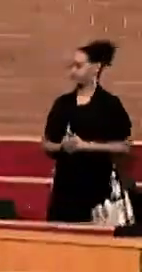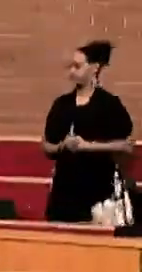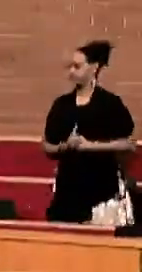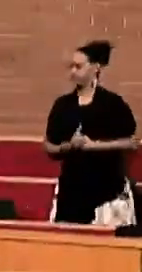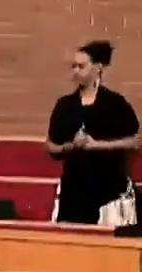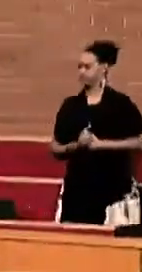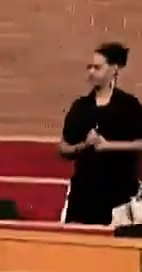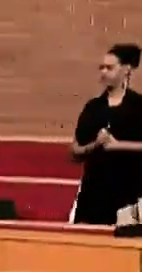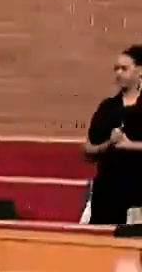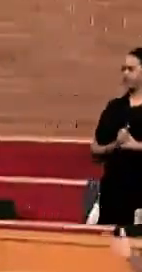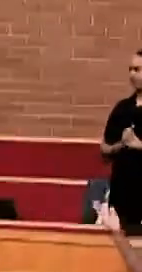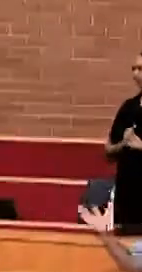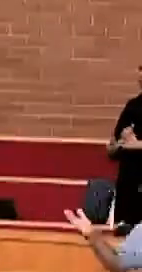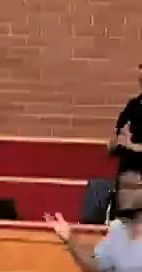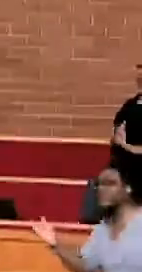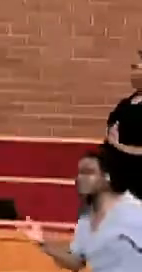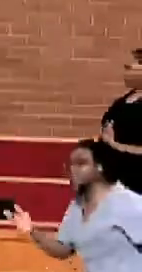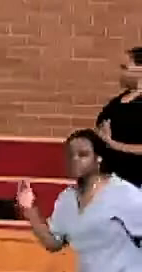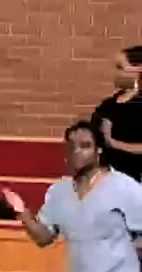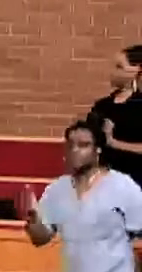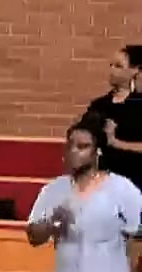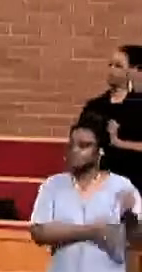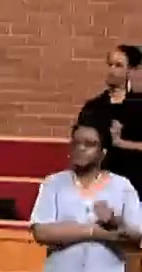Everyone standing.